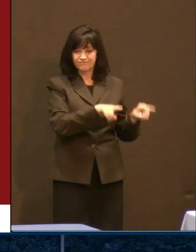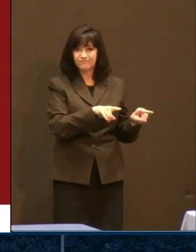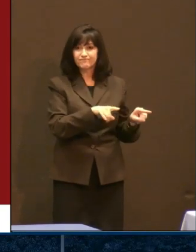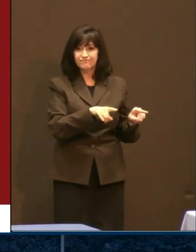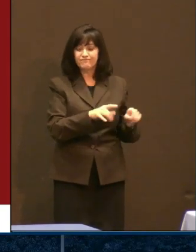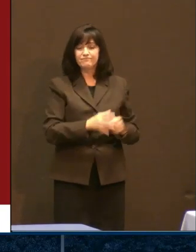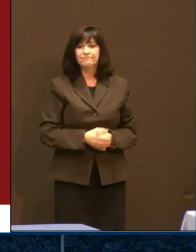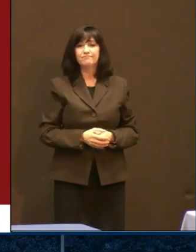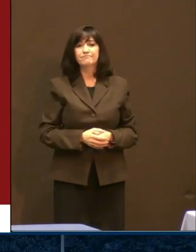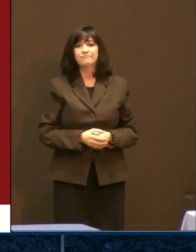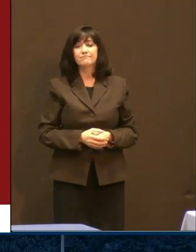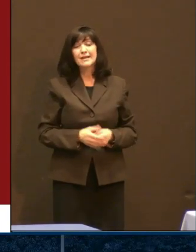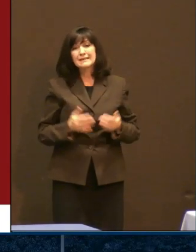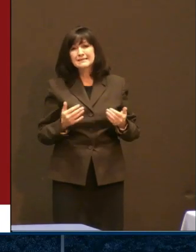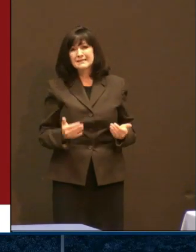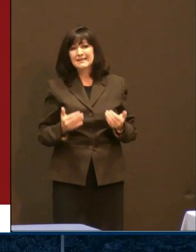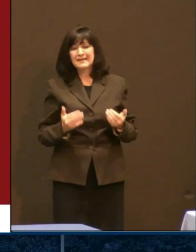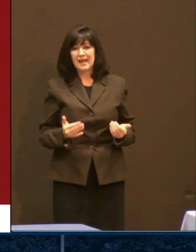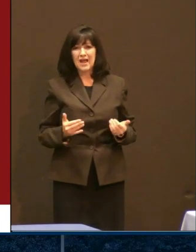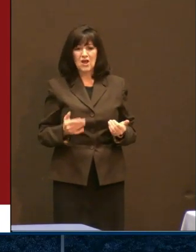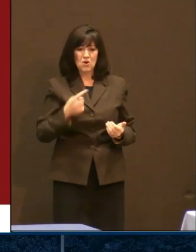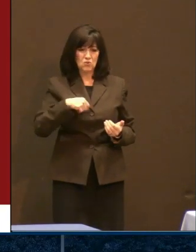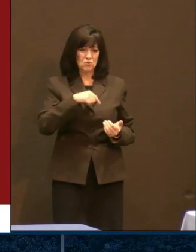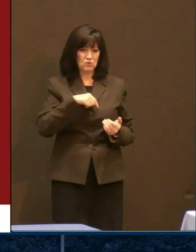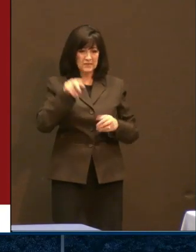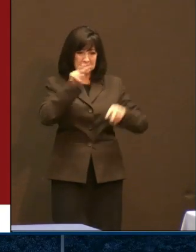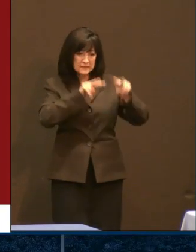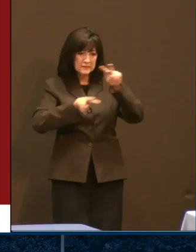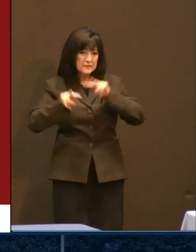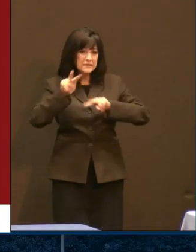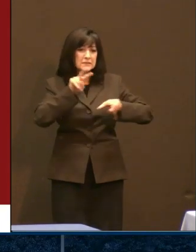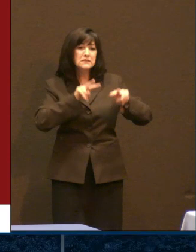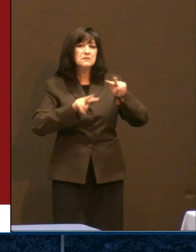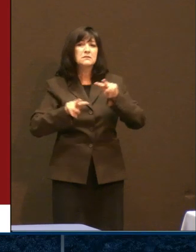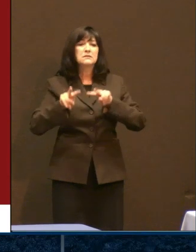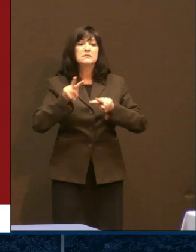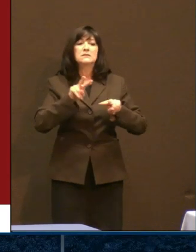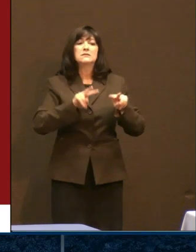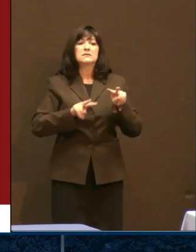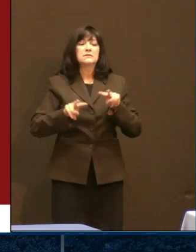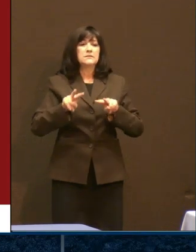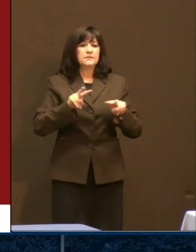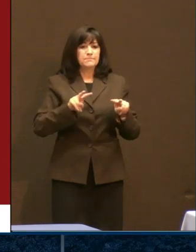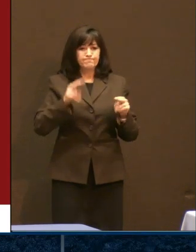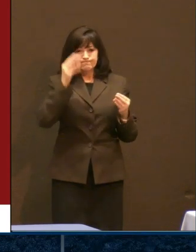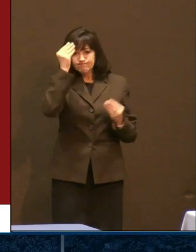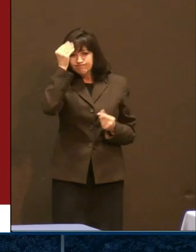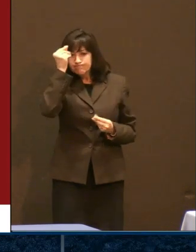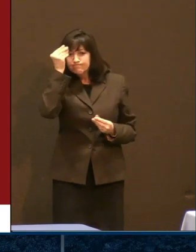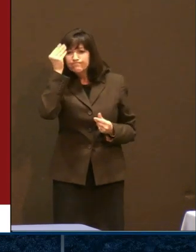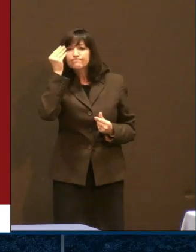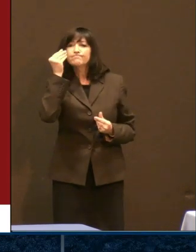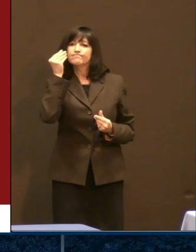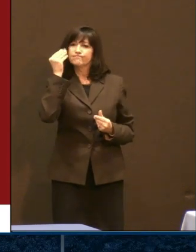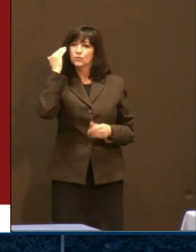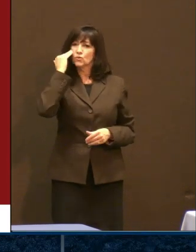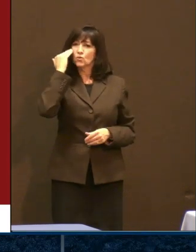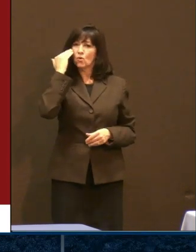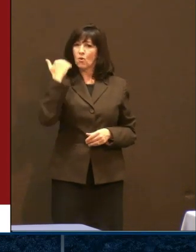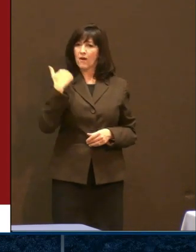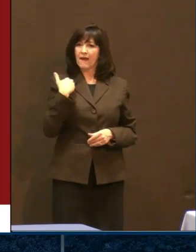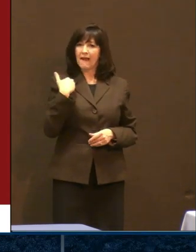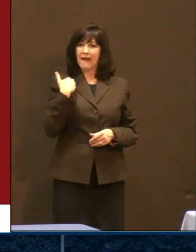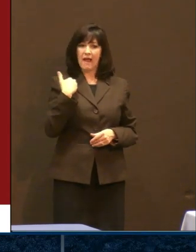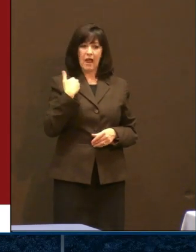with, and we're seeing as a result of that over-testing in the so-called hotspot areas, and we did identify